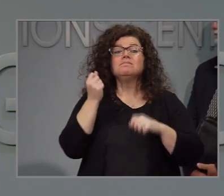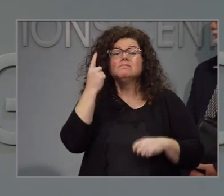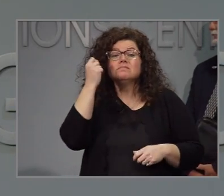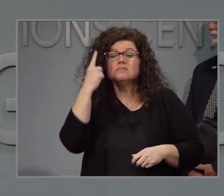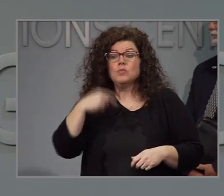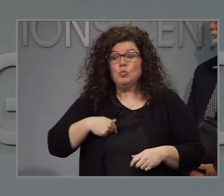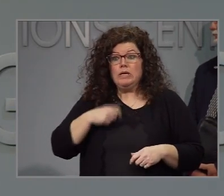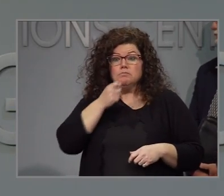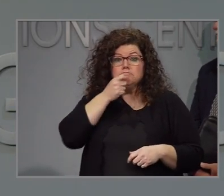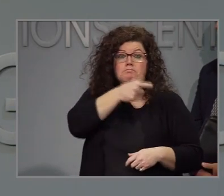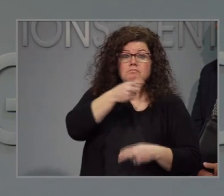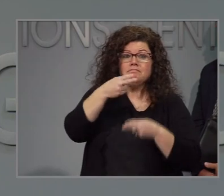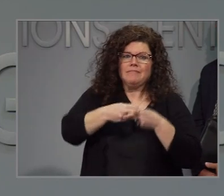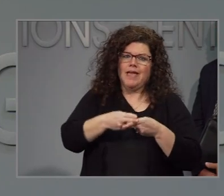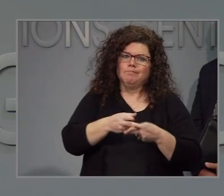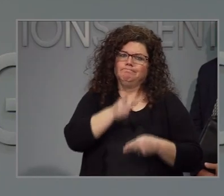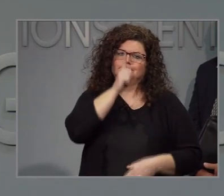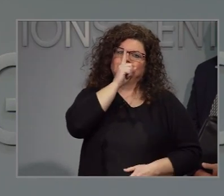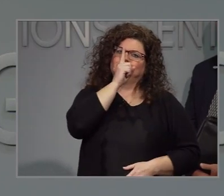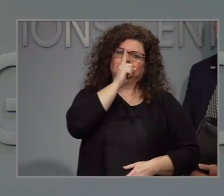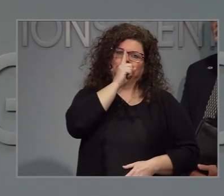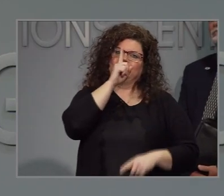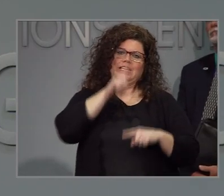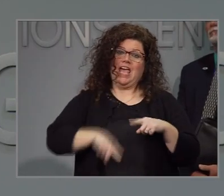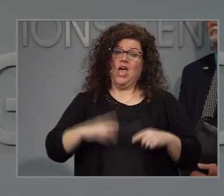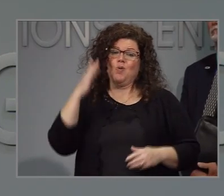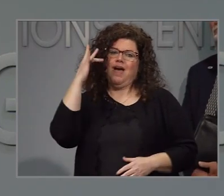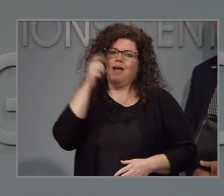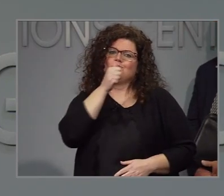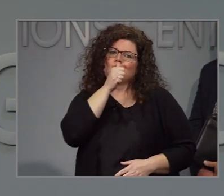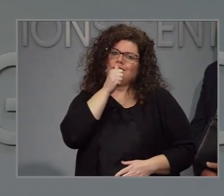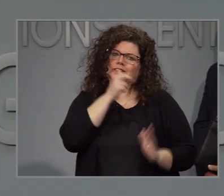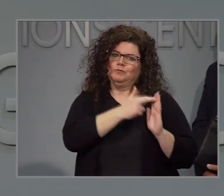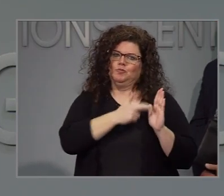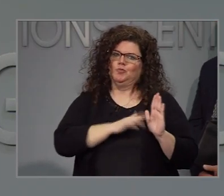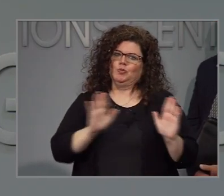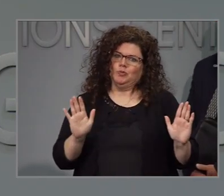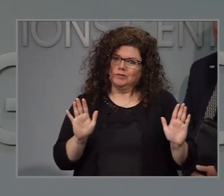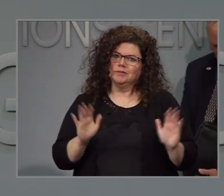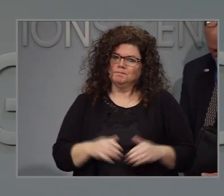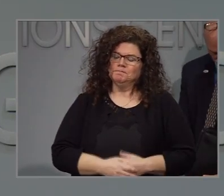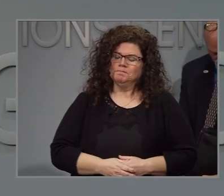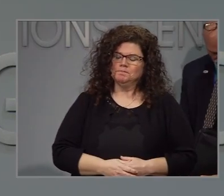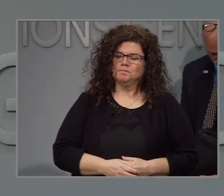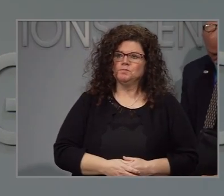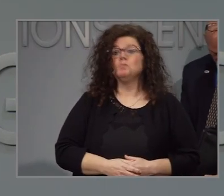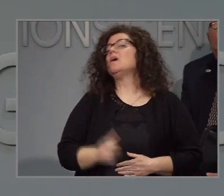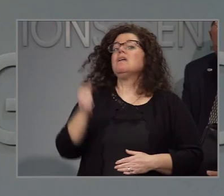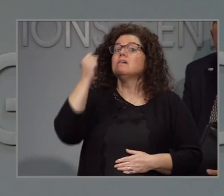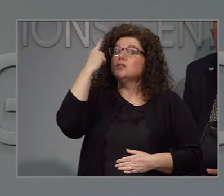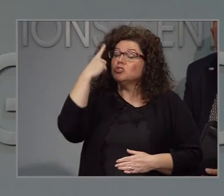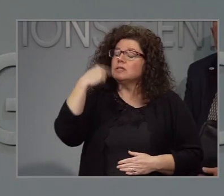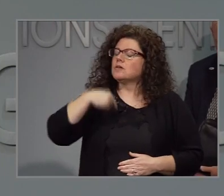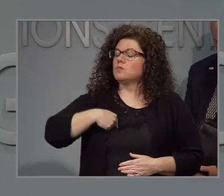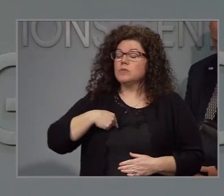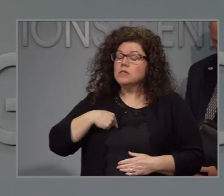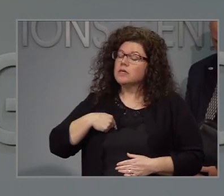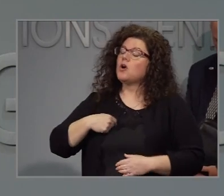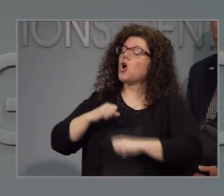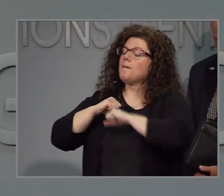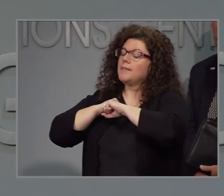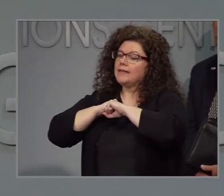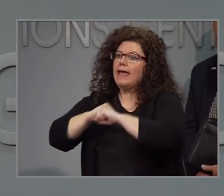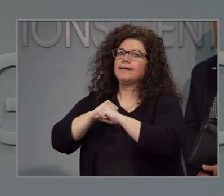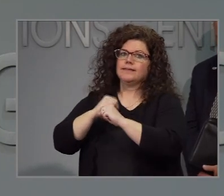offender records, we cannot further identify this individual. We are continuing to do everything in our power